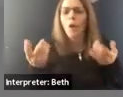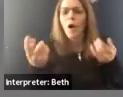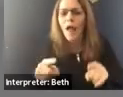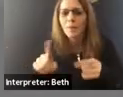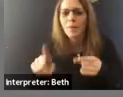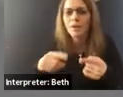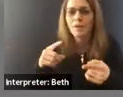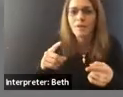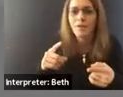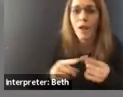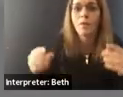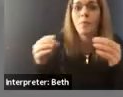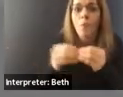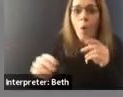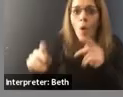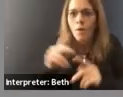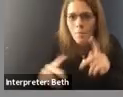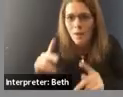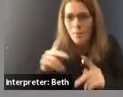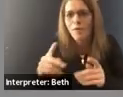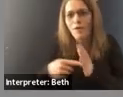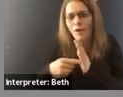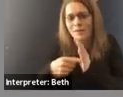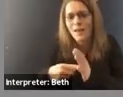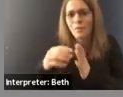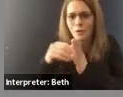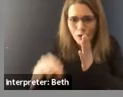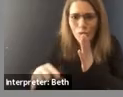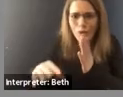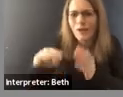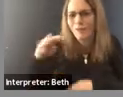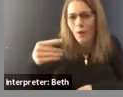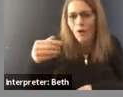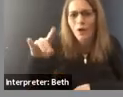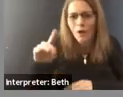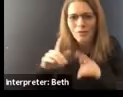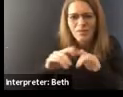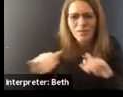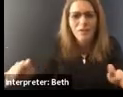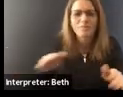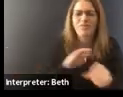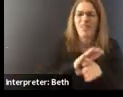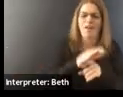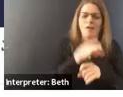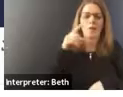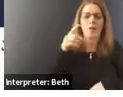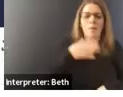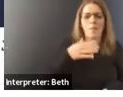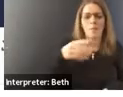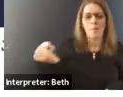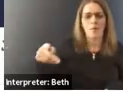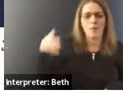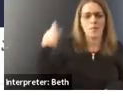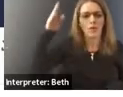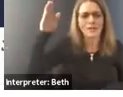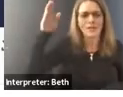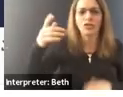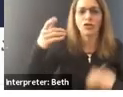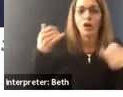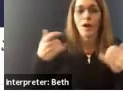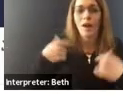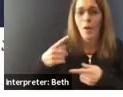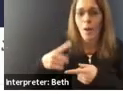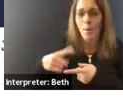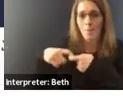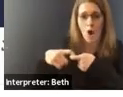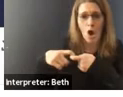going question for right now. All right, so that's enough for PowerPoint. I'll say pause, any questions there, and we'll